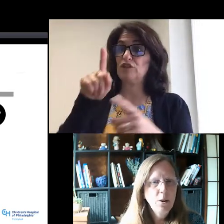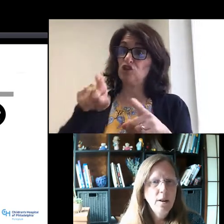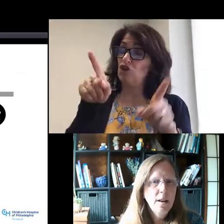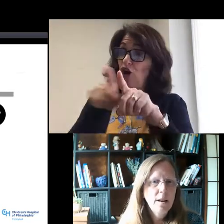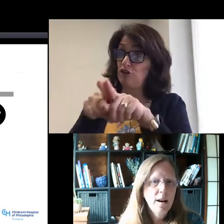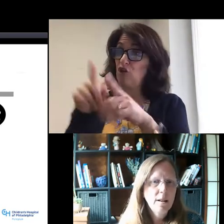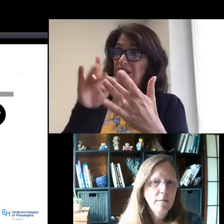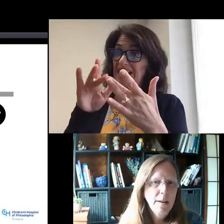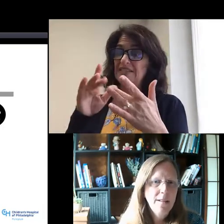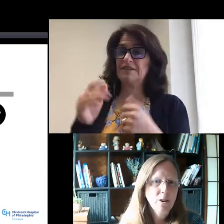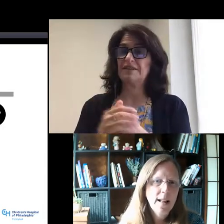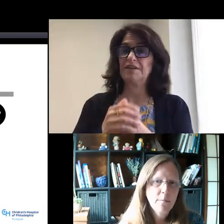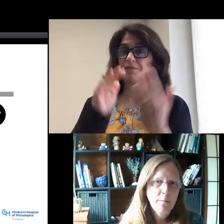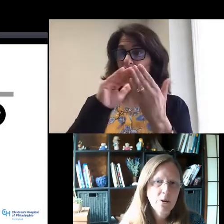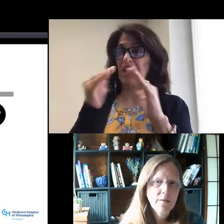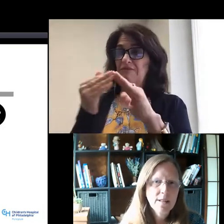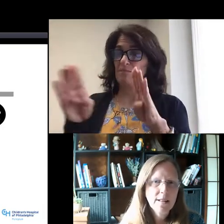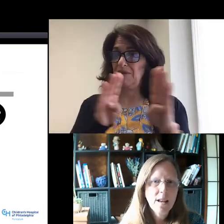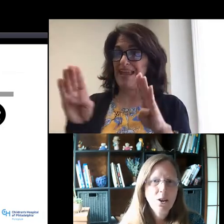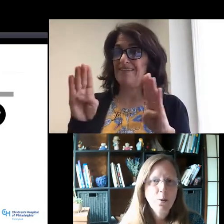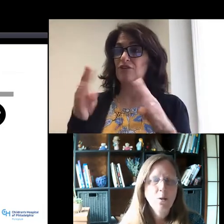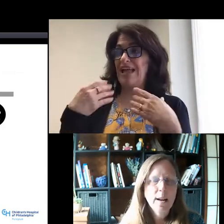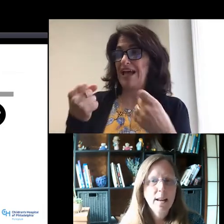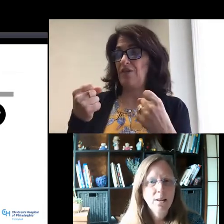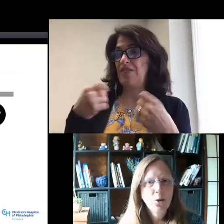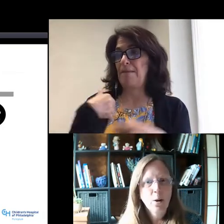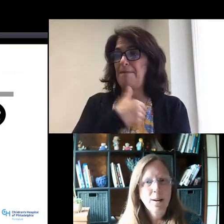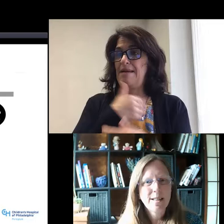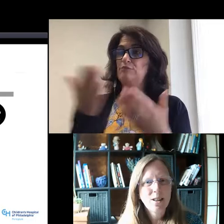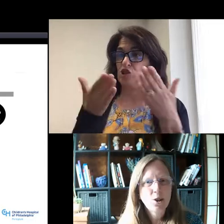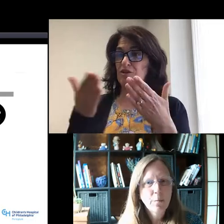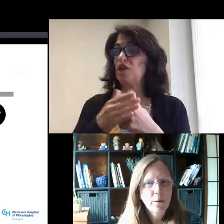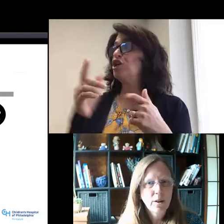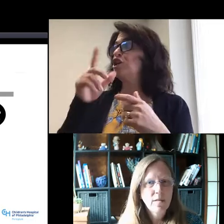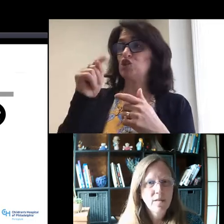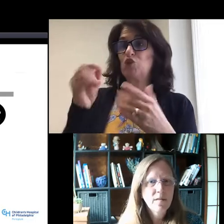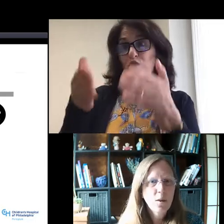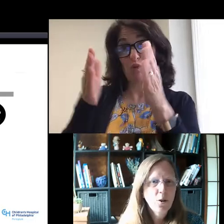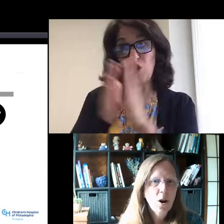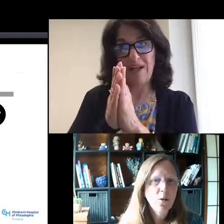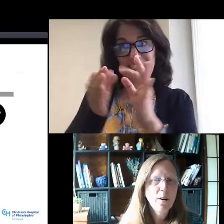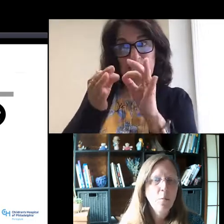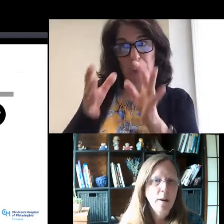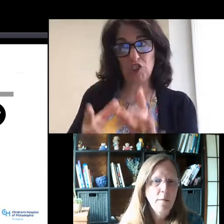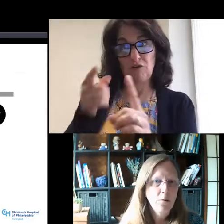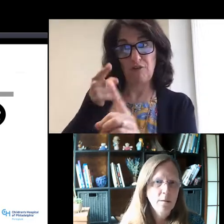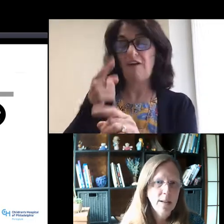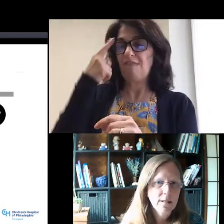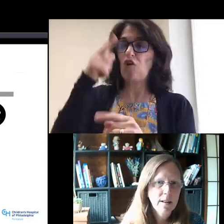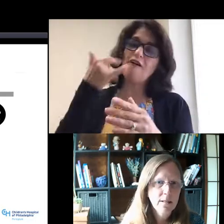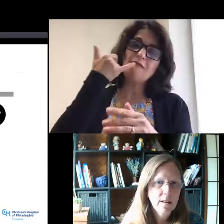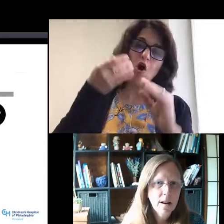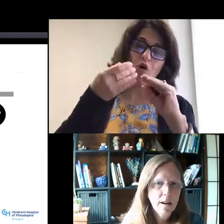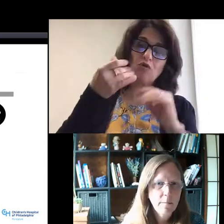the Community Behavioral Health Member Services to request an interpreter for a phone call or an appointment with